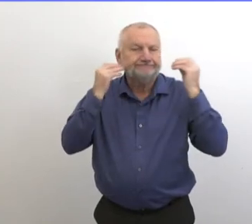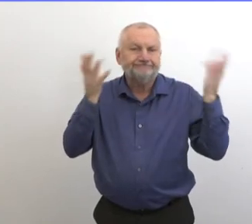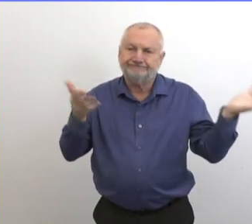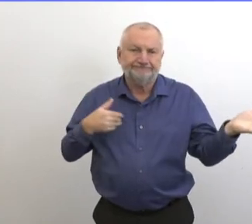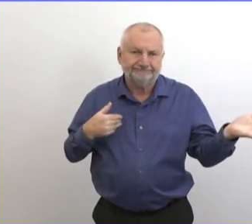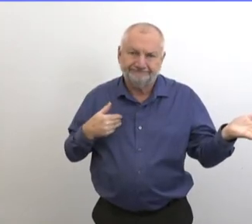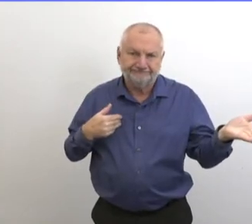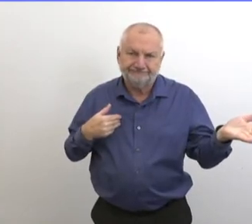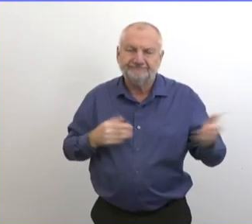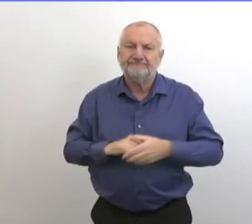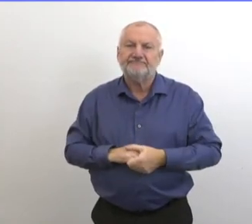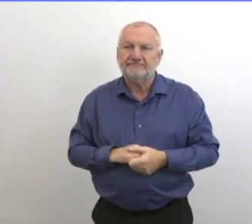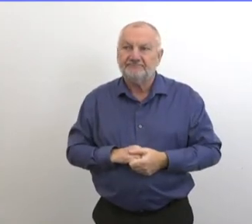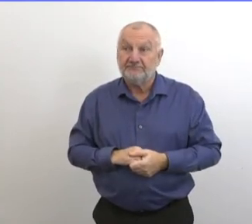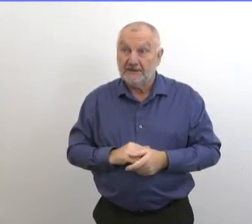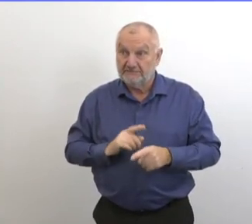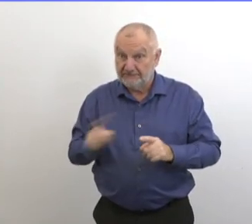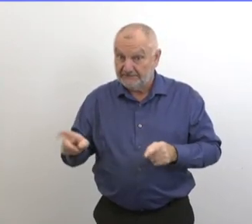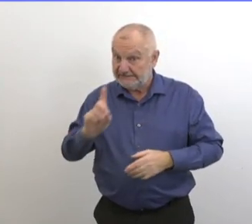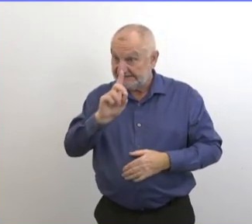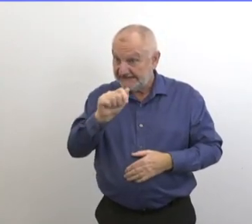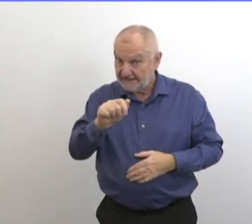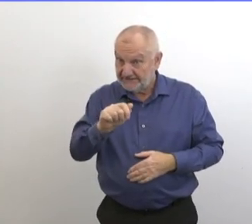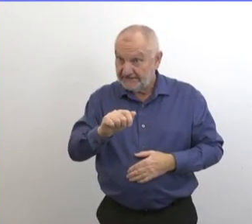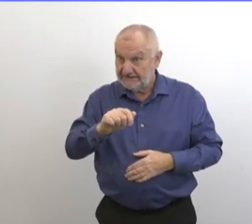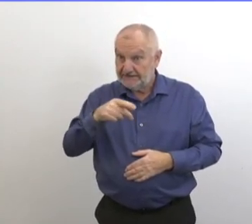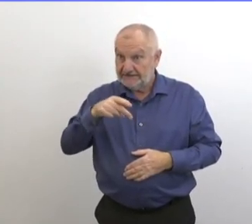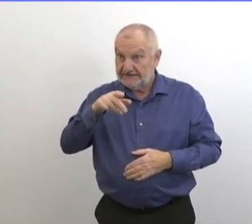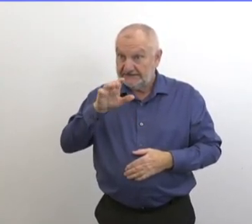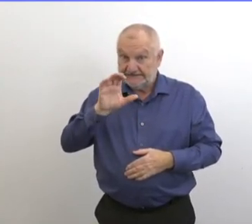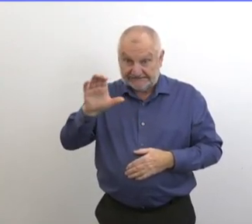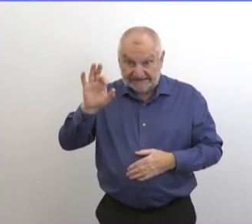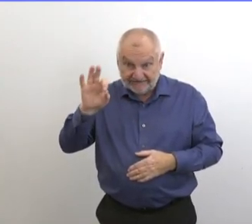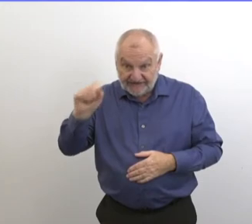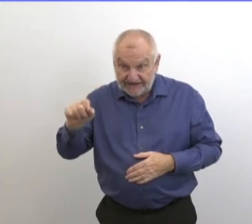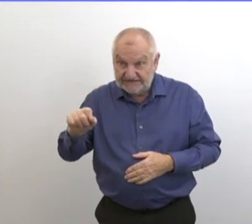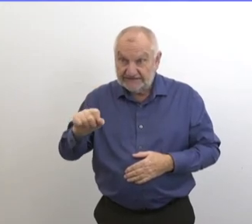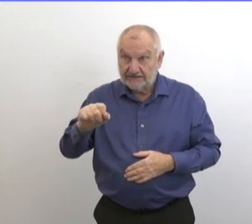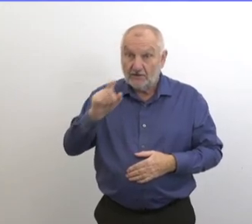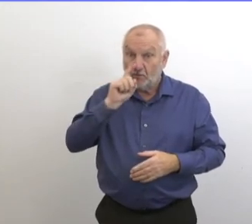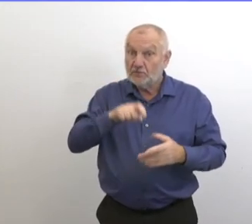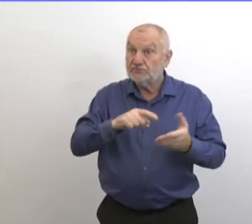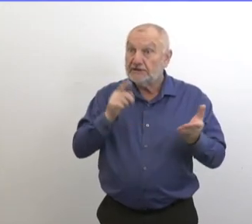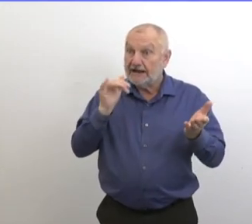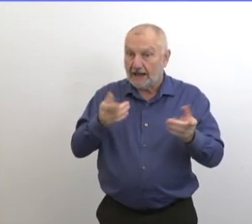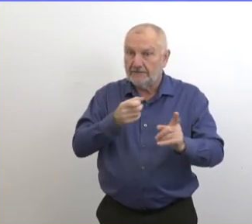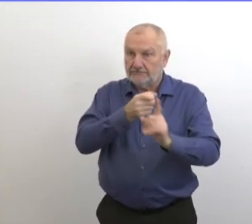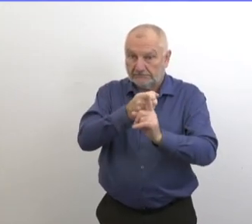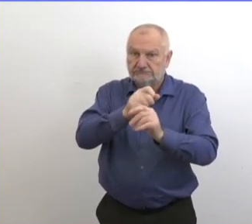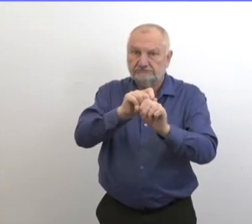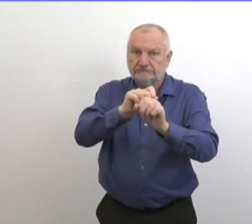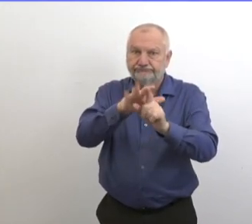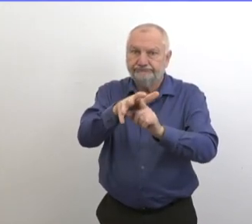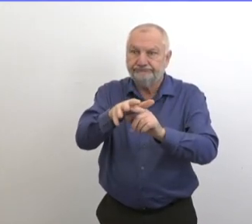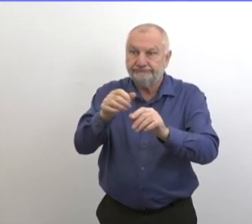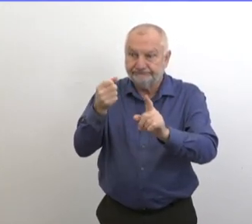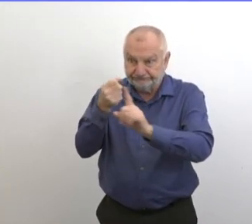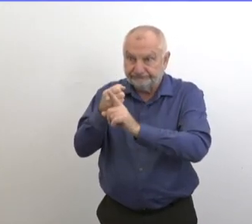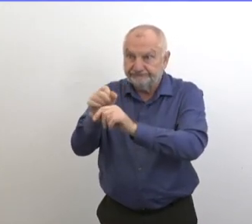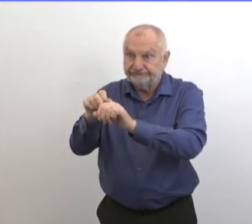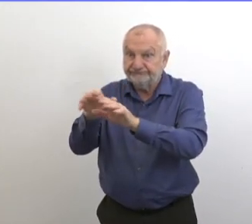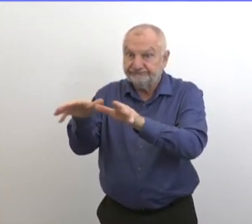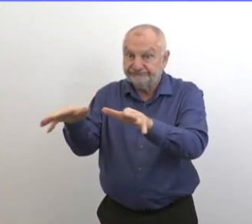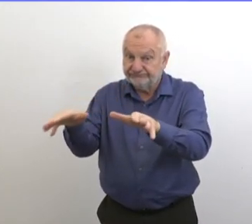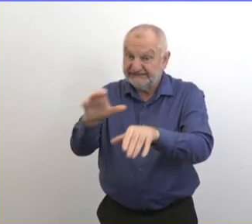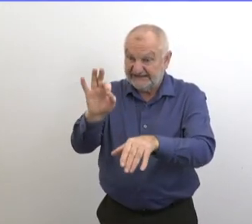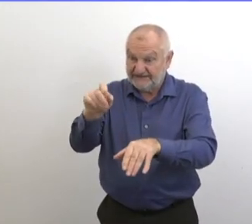know with the disabilities and CFS and so on, we're starting to see some spread of the virus, which we obviously know in Manitoba, in congregate settings. We're